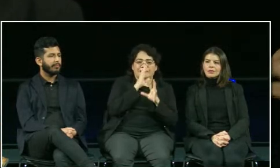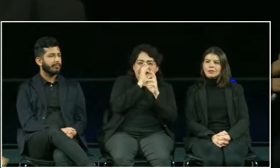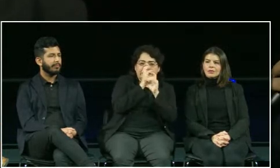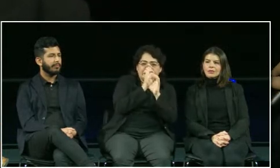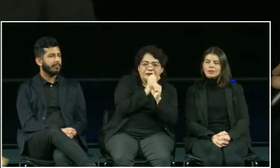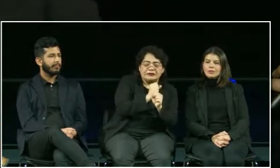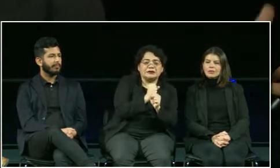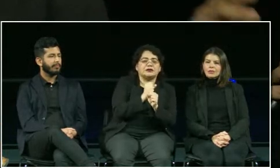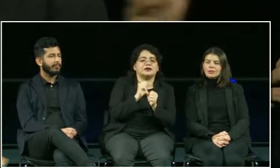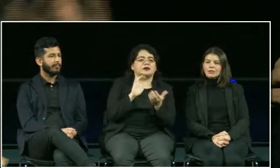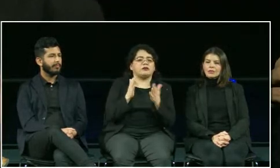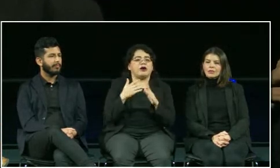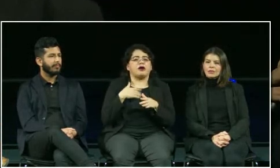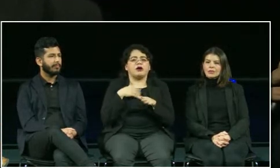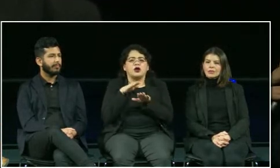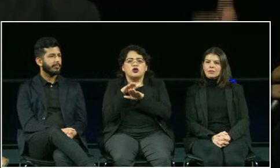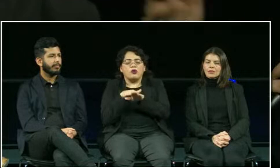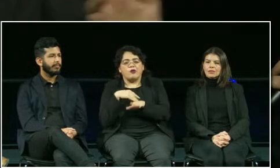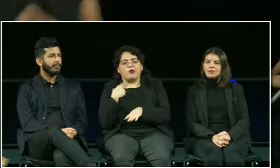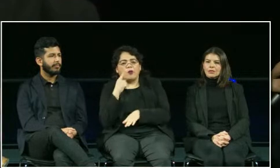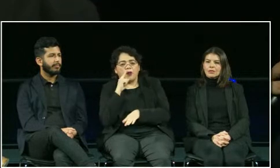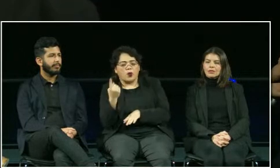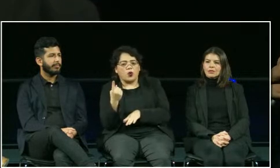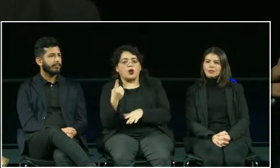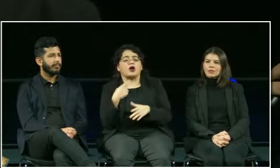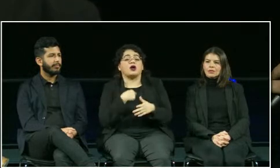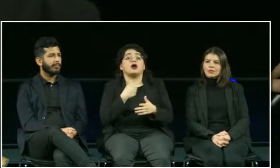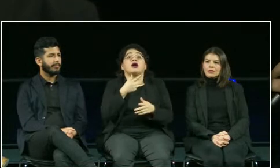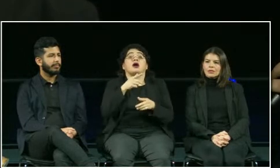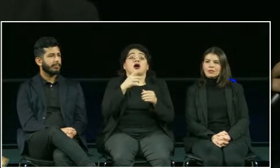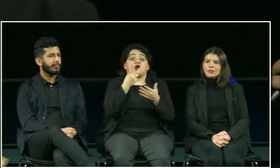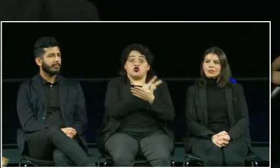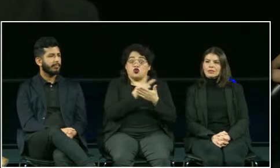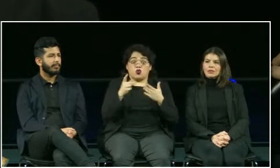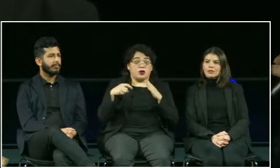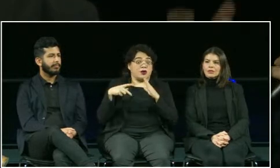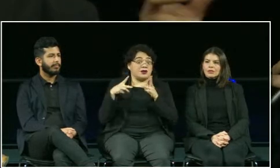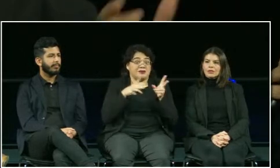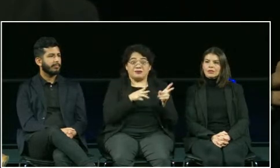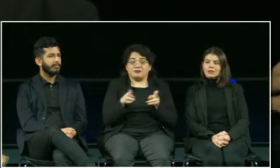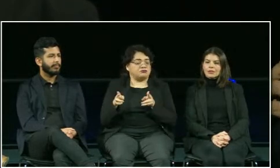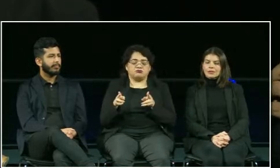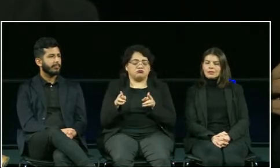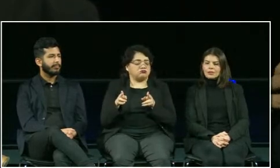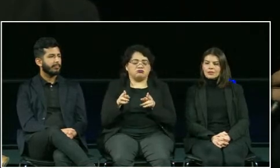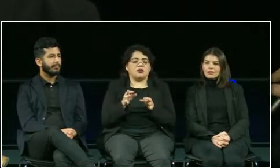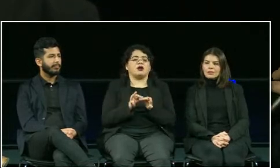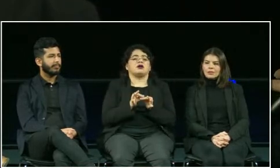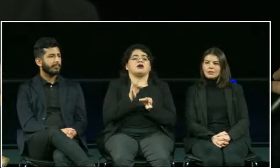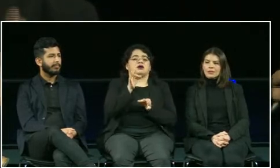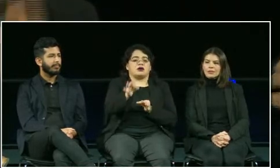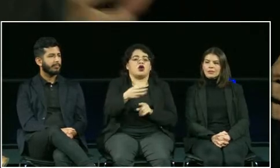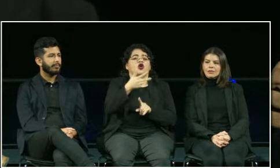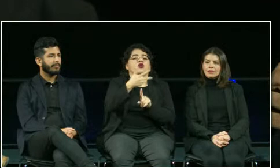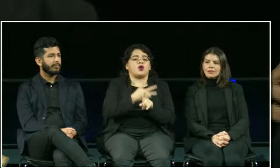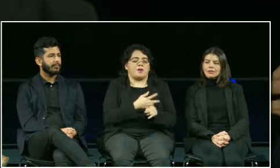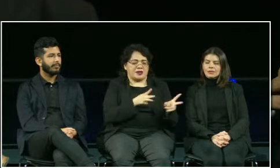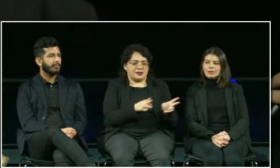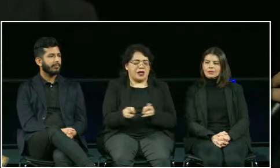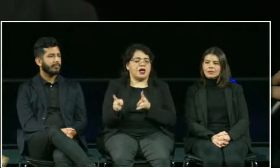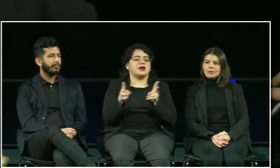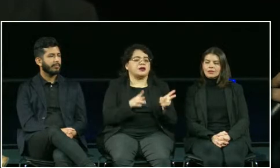editing, I decided to extend it. And we extended to 3 months. I was always